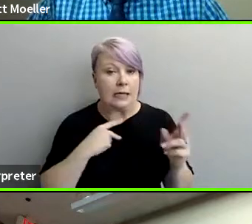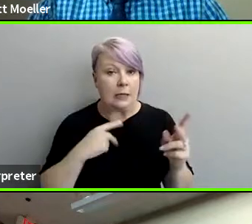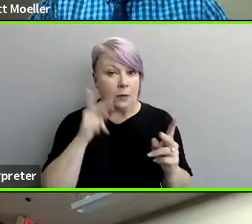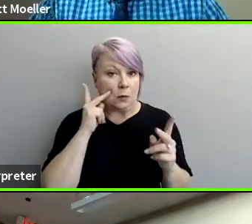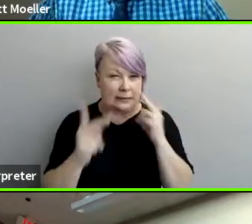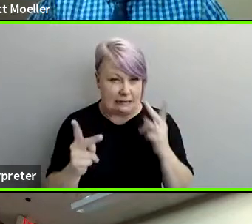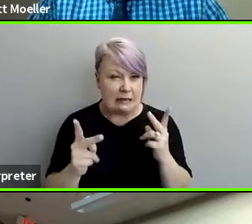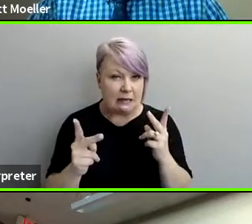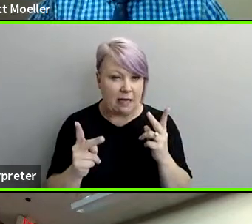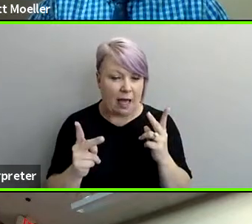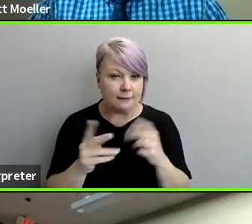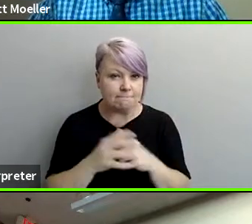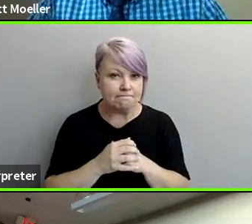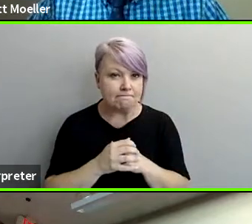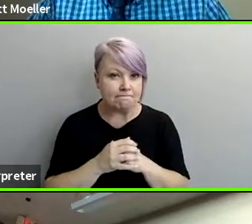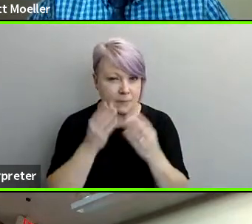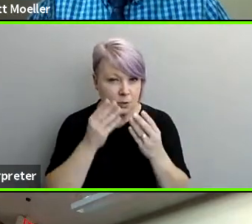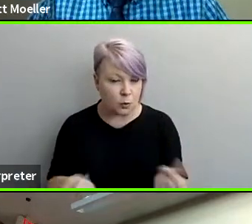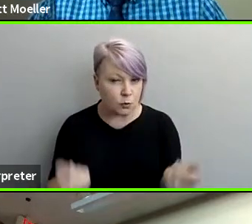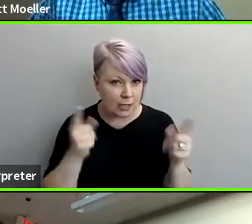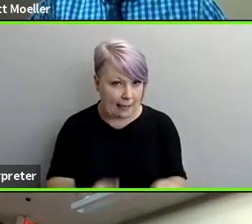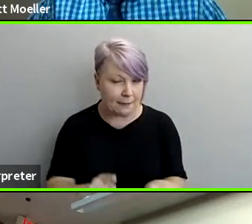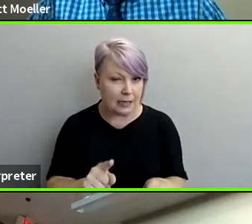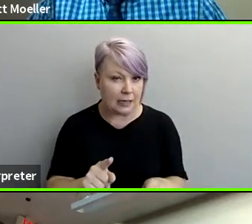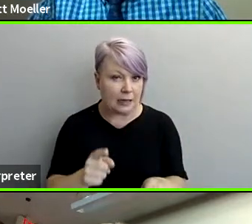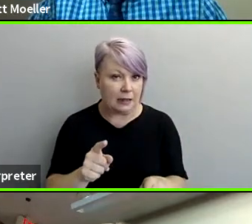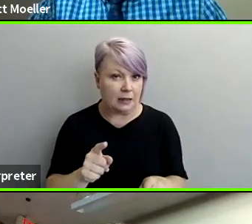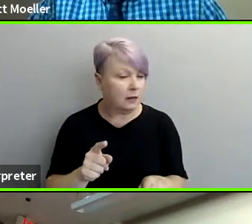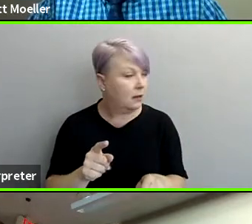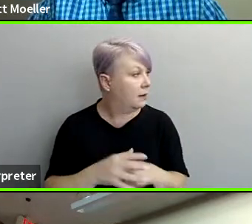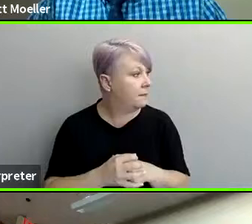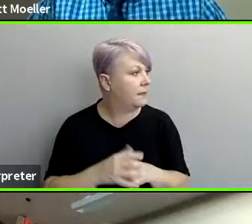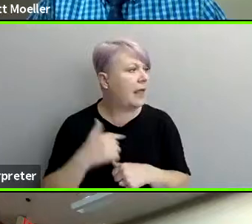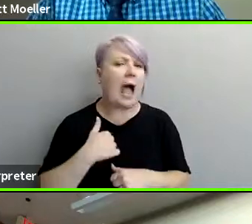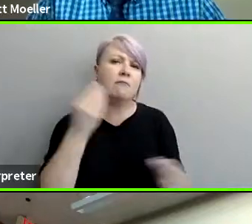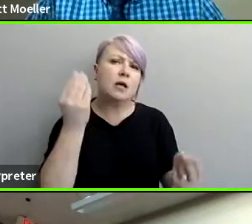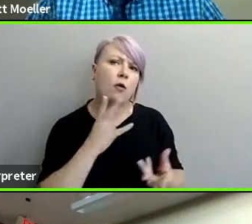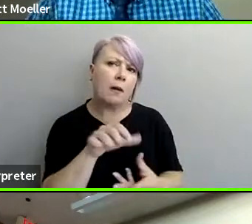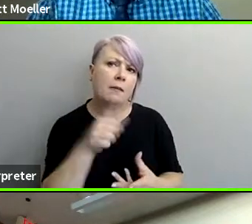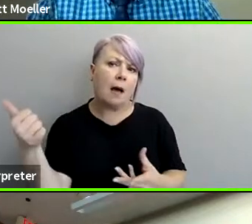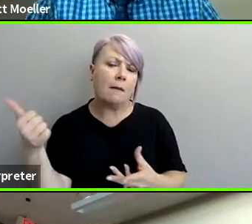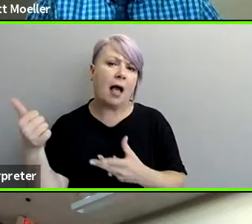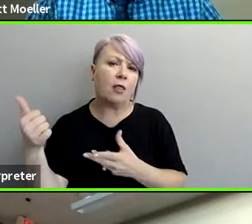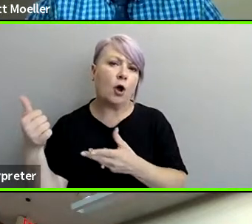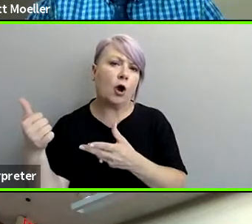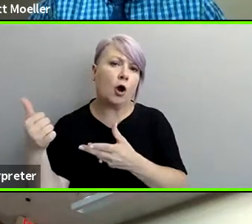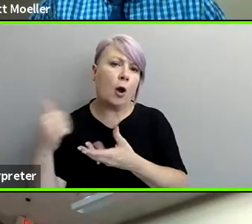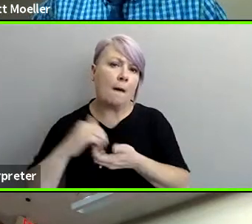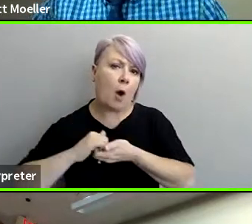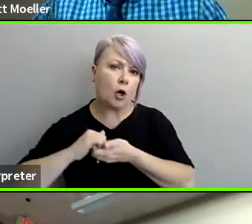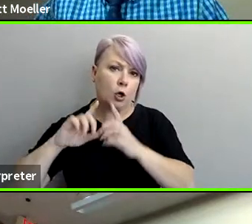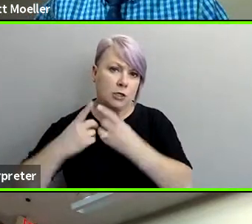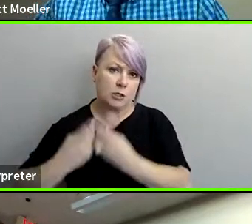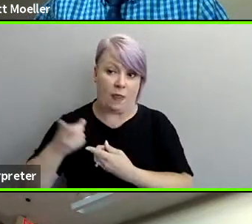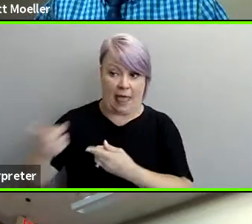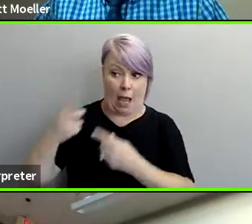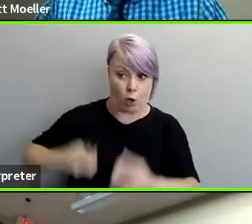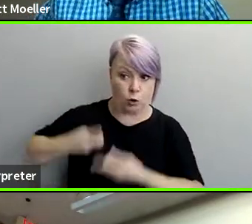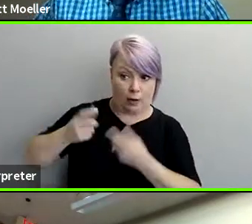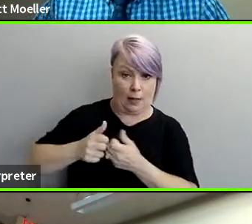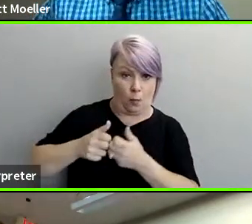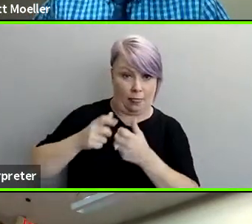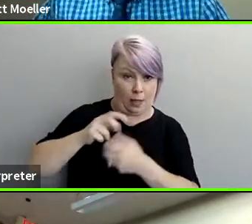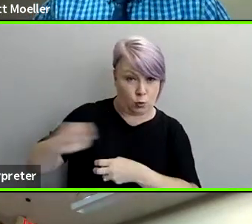too. I've been notified by some of our partner districts that they're having difficulties with transportation. How are we